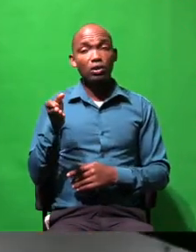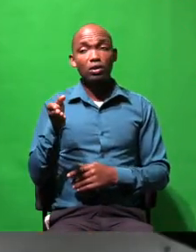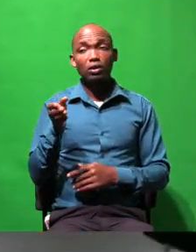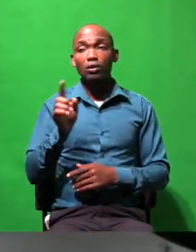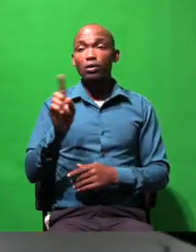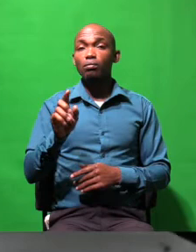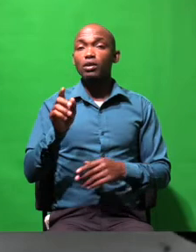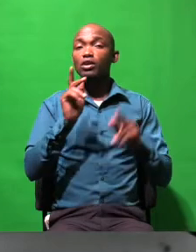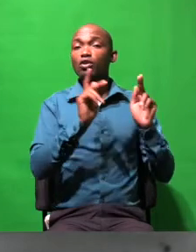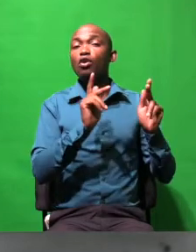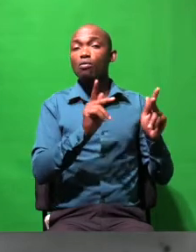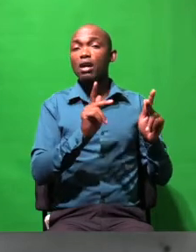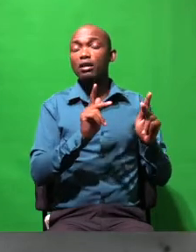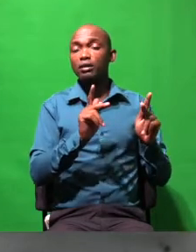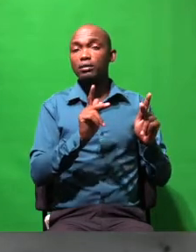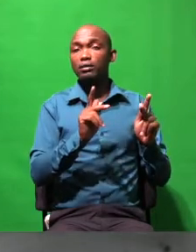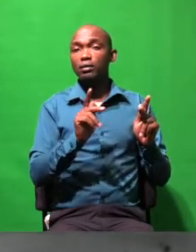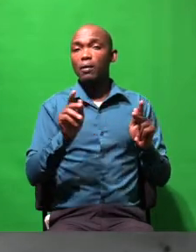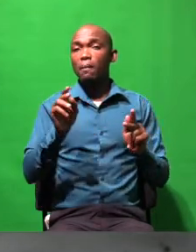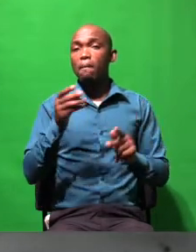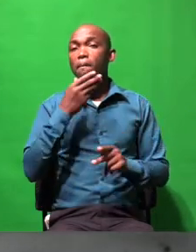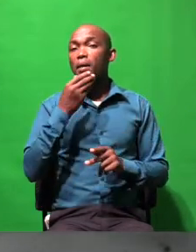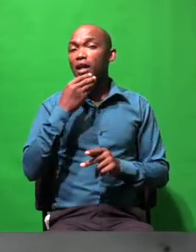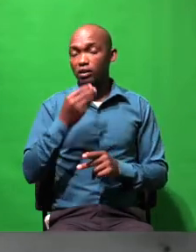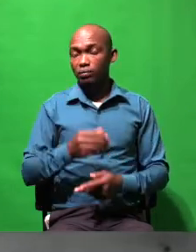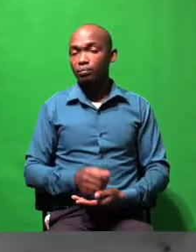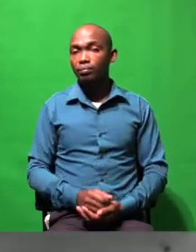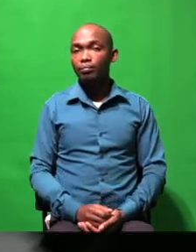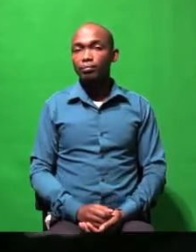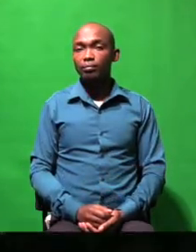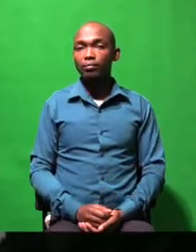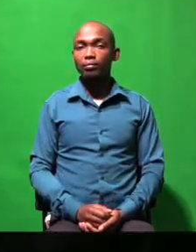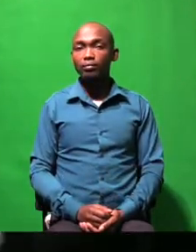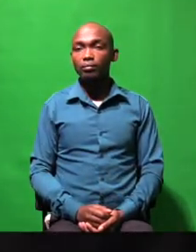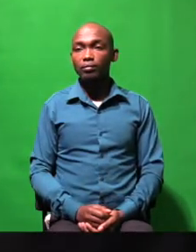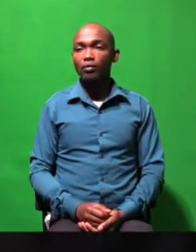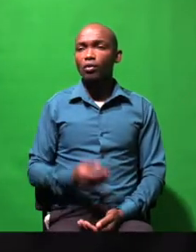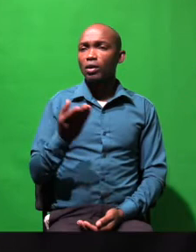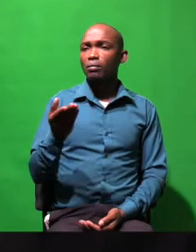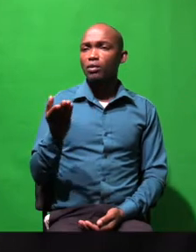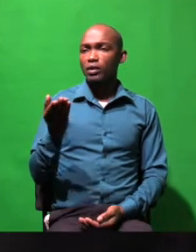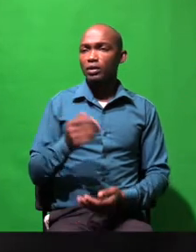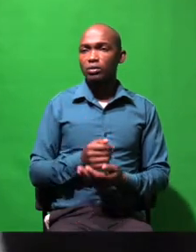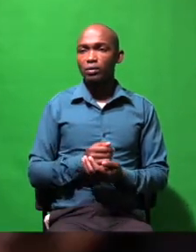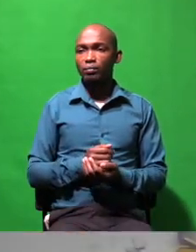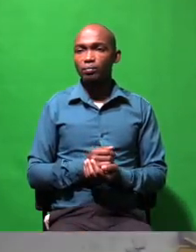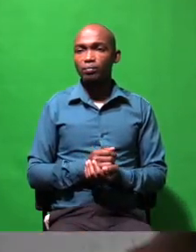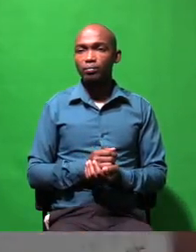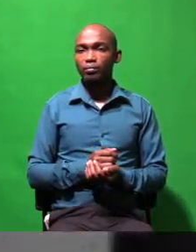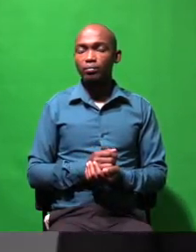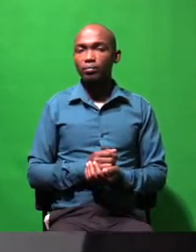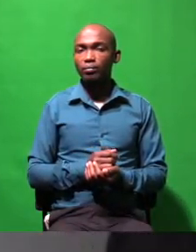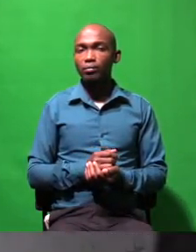a normal male. Good. What about this one? Will be